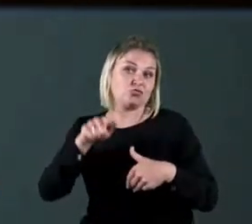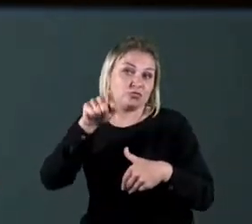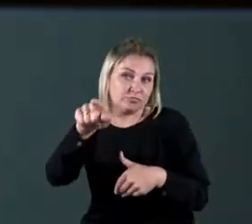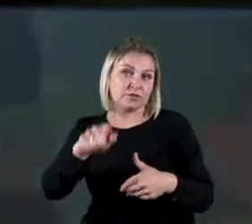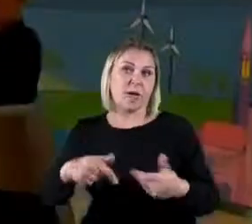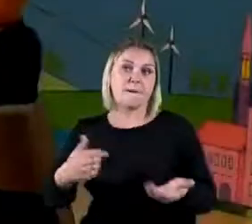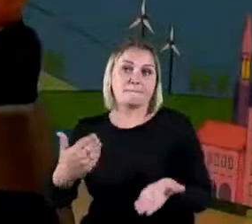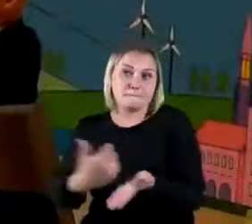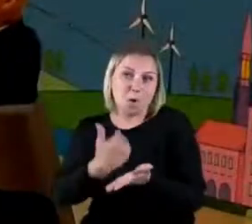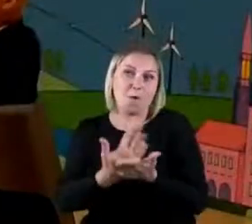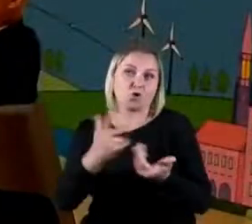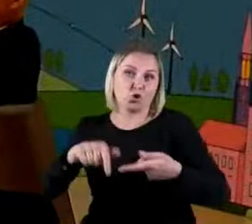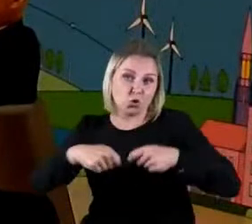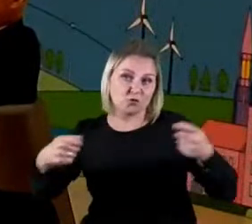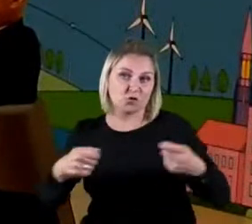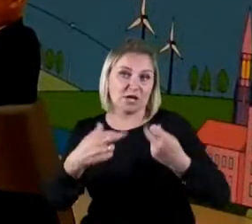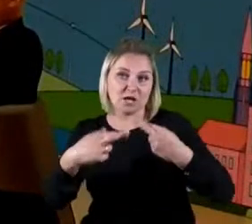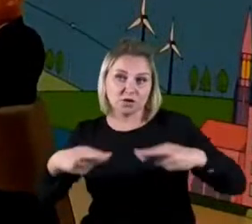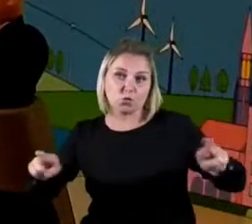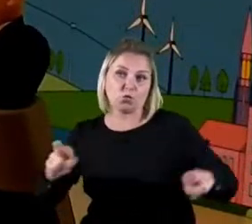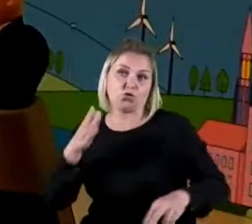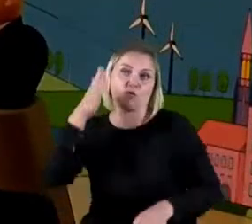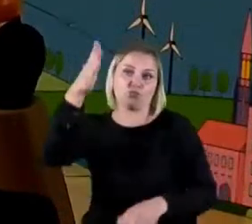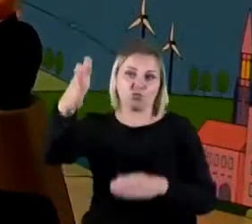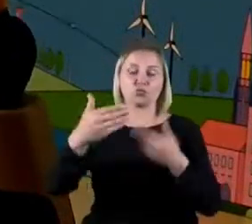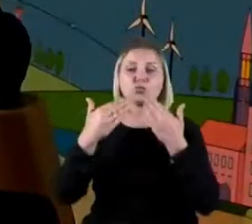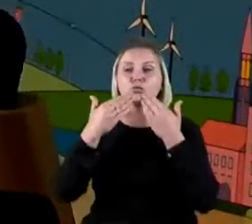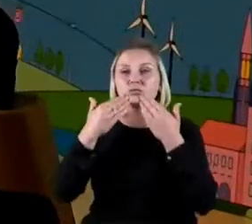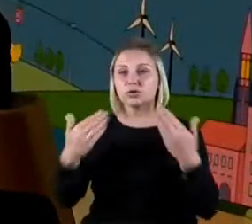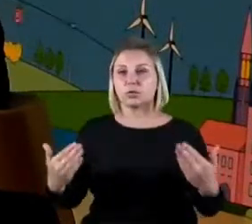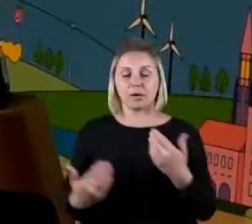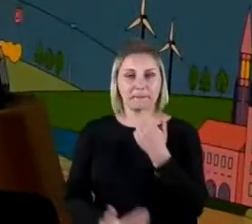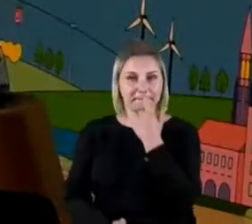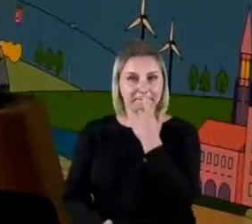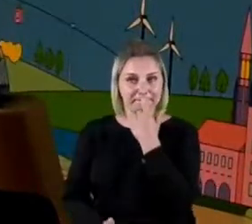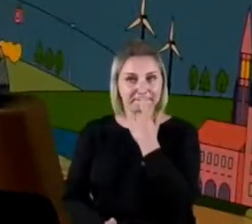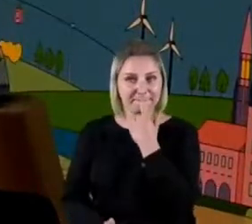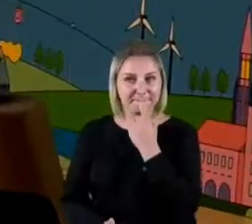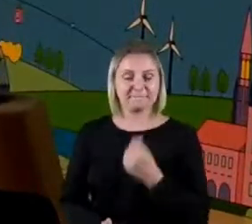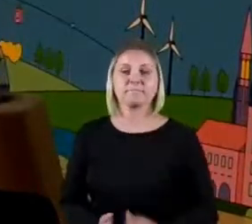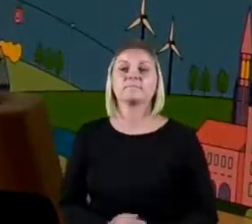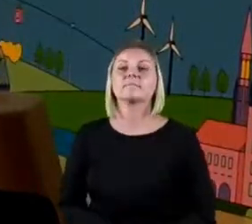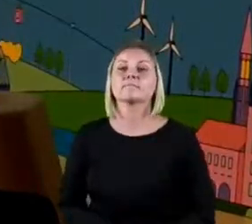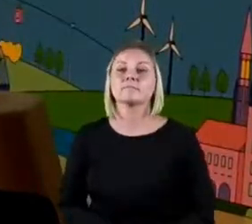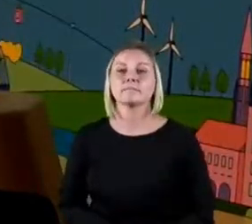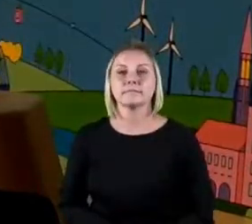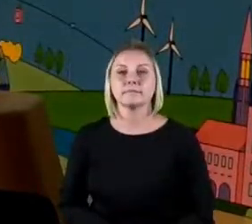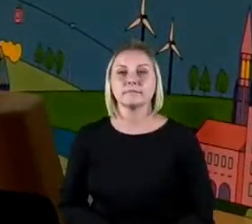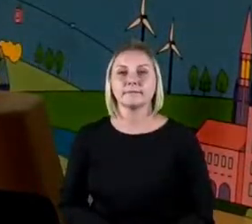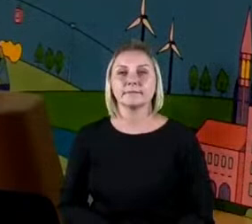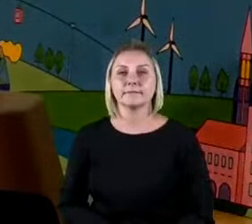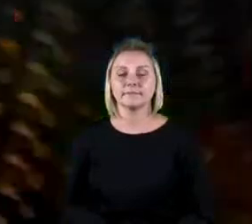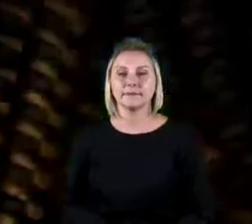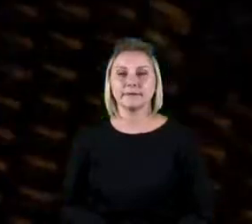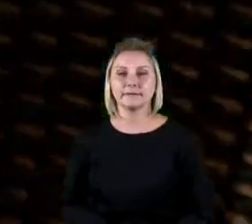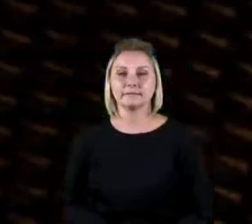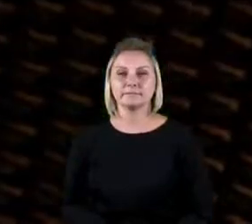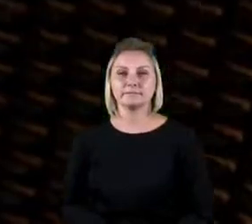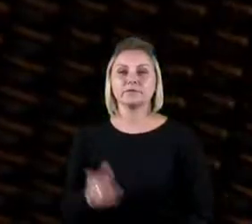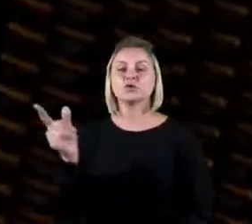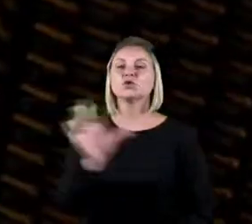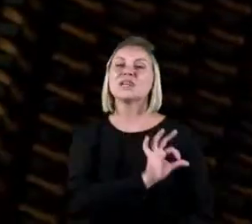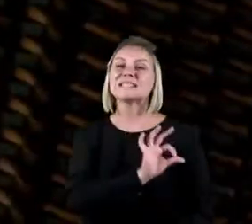Thank you very much, Mr. Jackson. And please, Mr. Walter Kotte, Special Representative